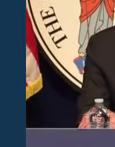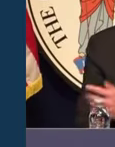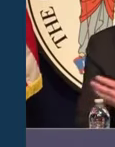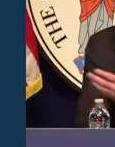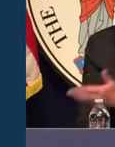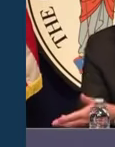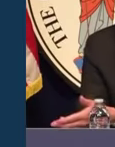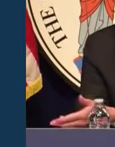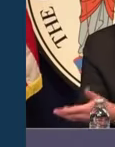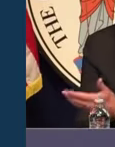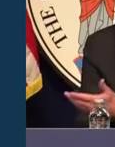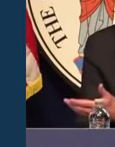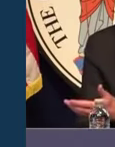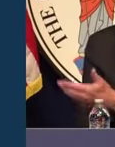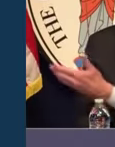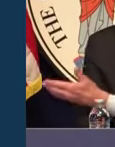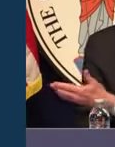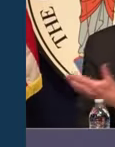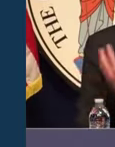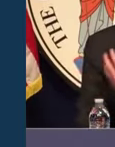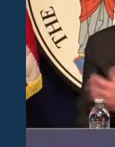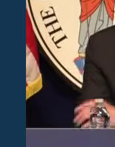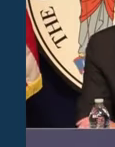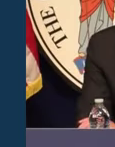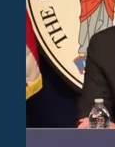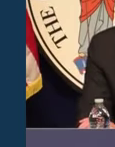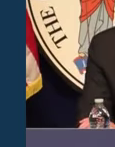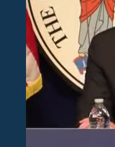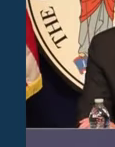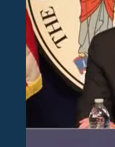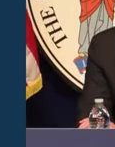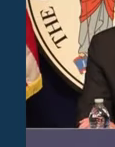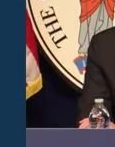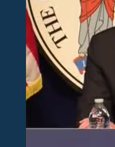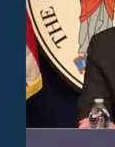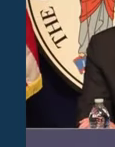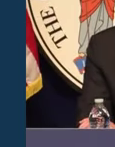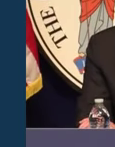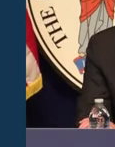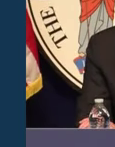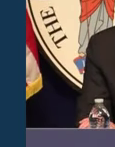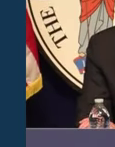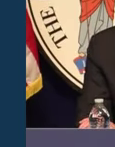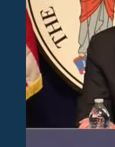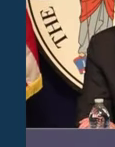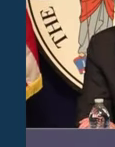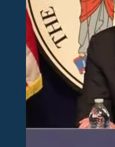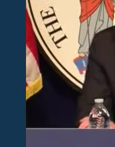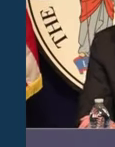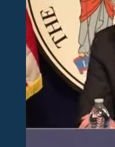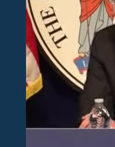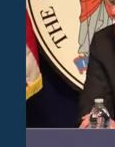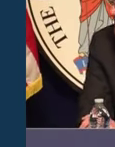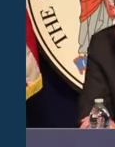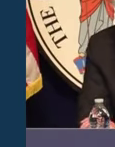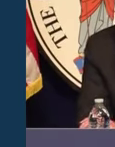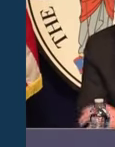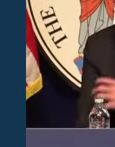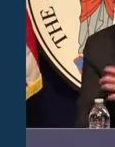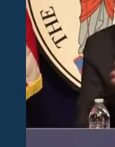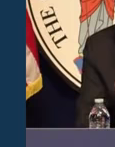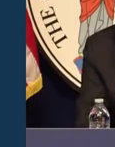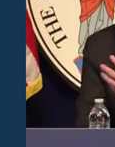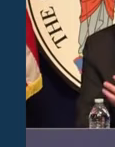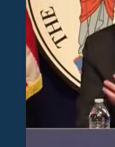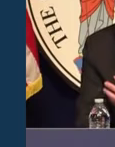fact of the matter is, I'll put this on as I leave. I know Judy, Andy, Pat, Lisa, we all will, and we will leave and we'll keep them on for the